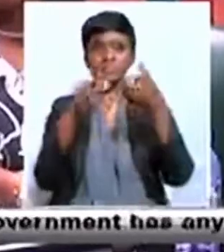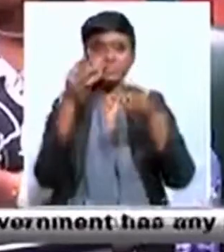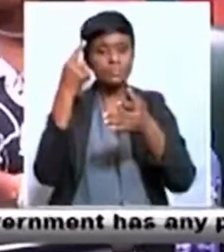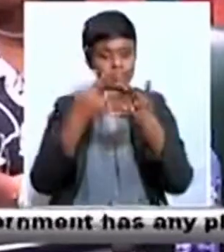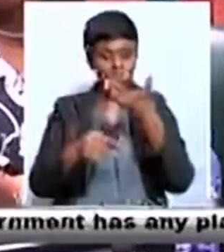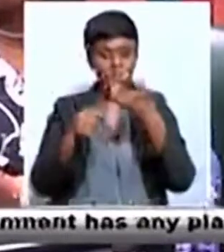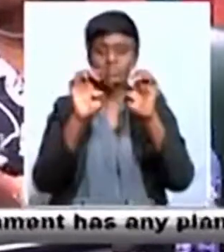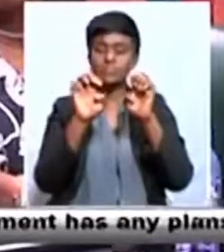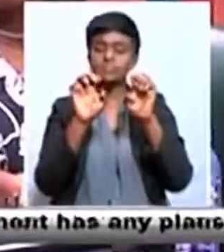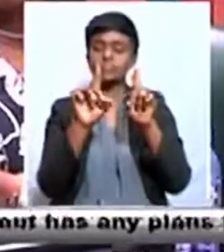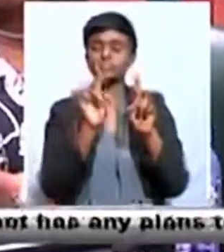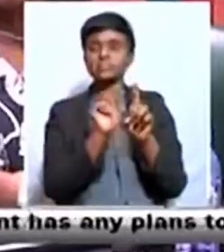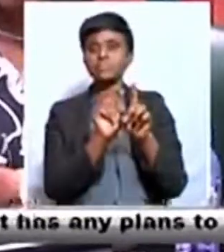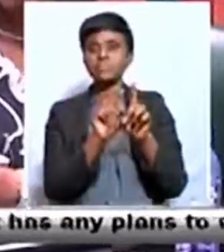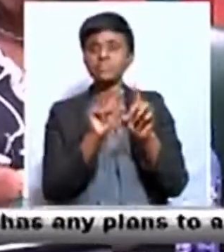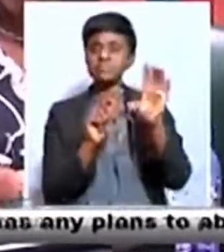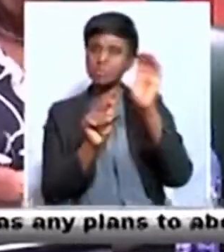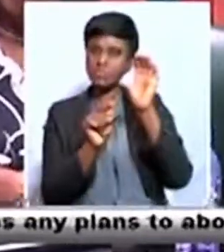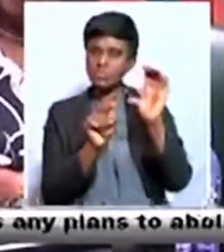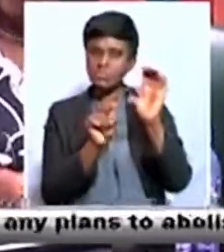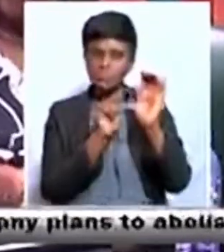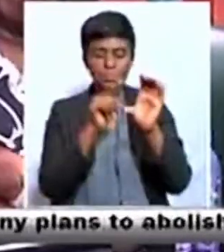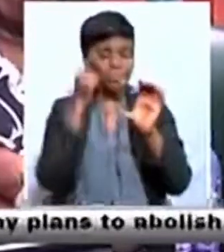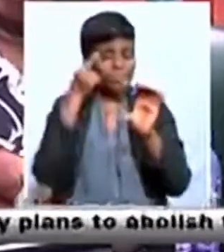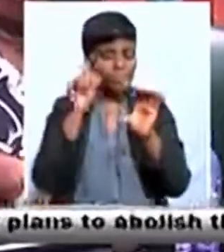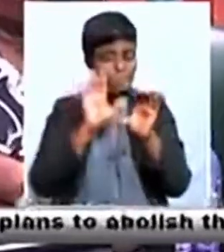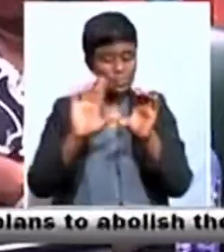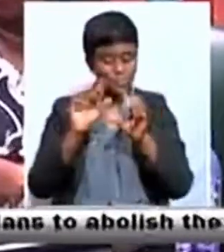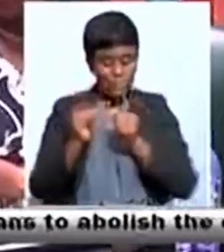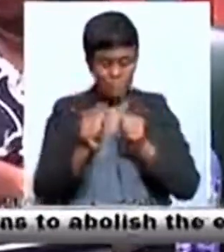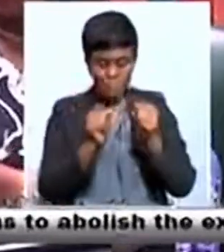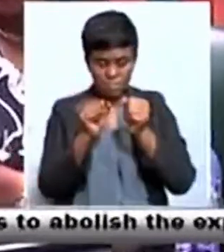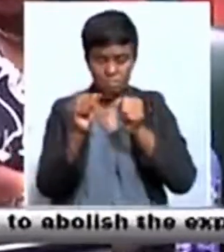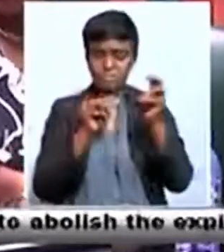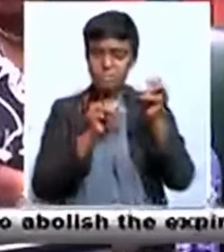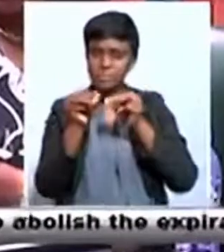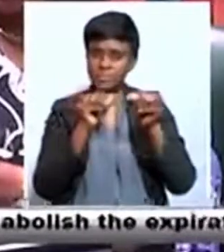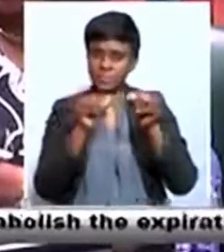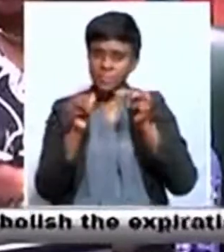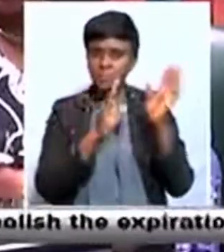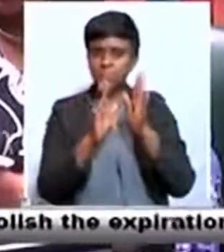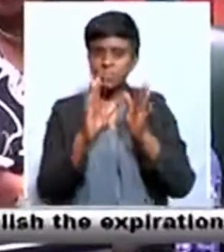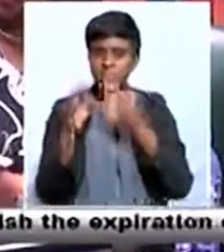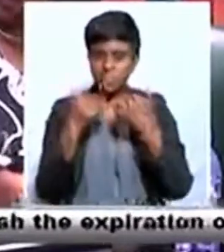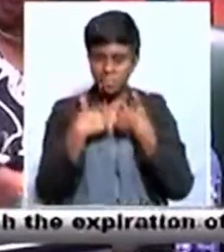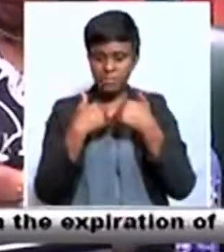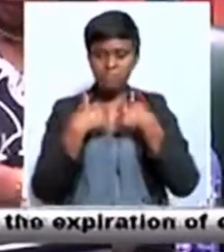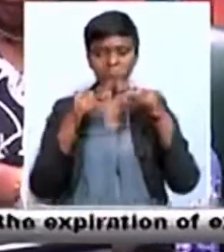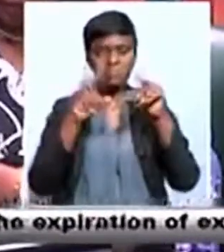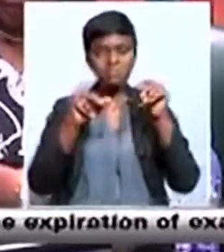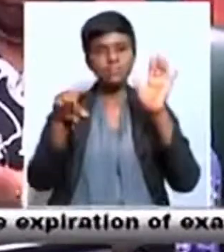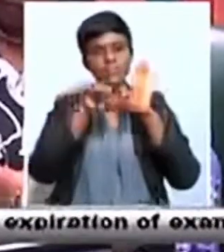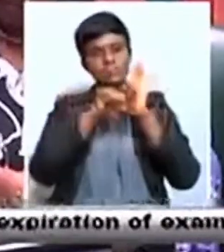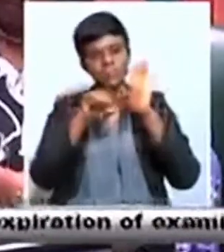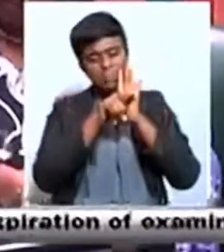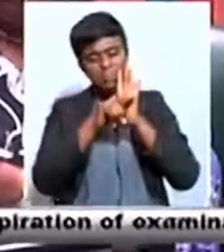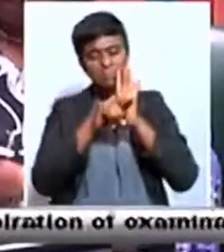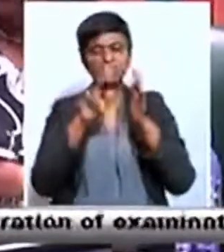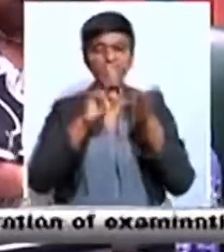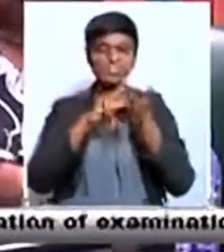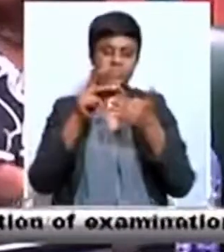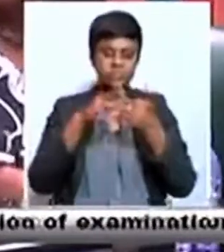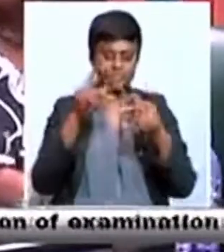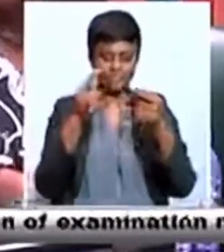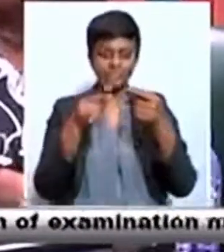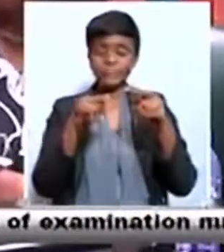education. C, from the systems management point of view, there are no negative effects as all